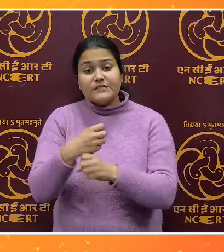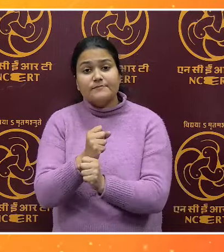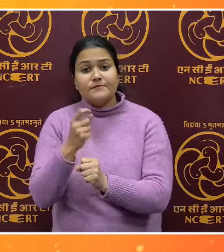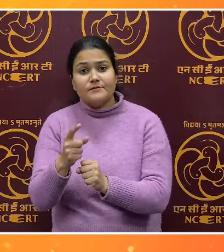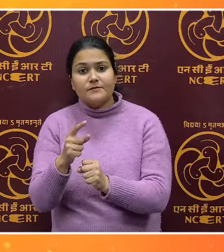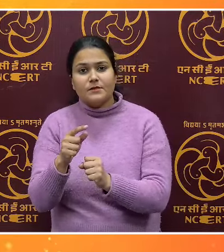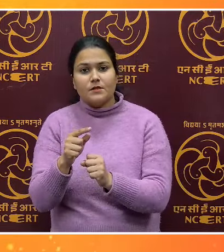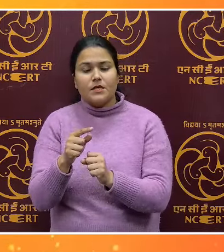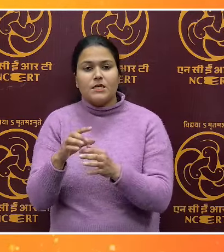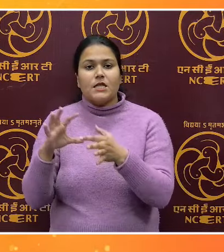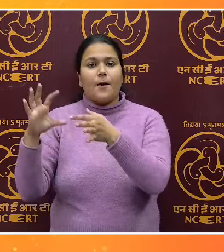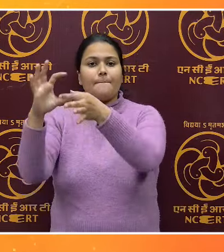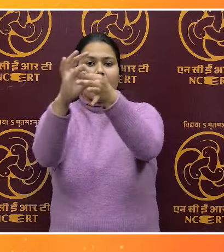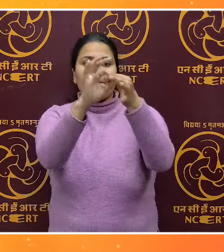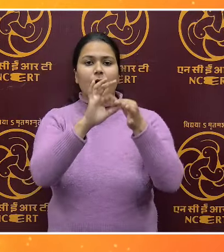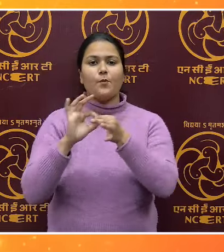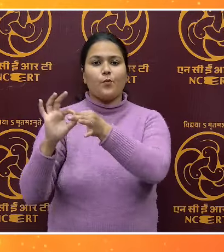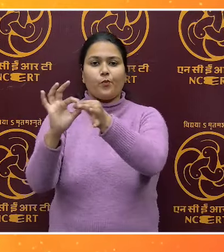a ring kind of structure.